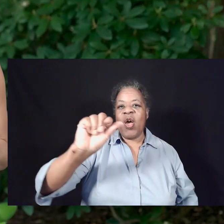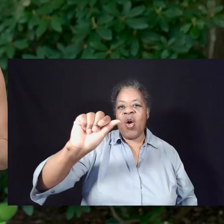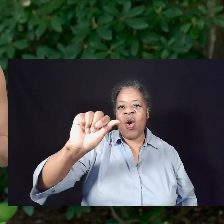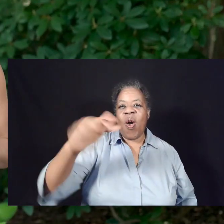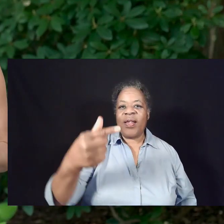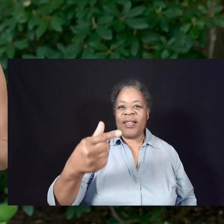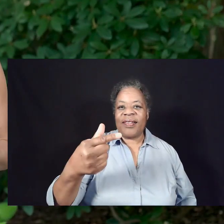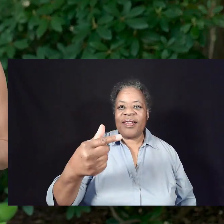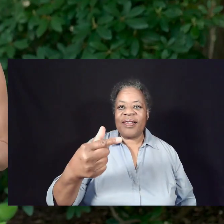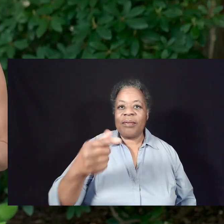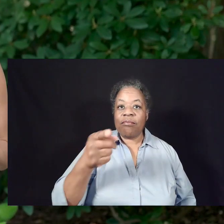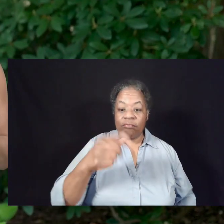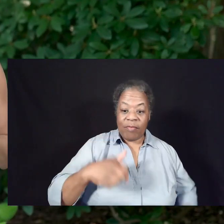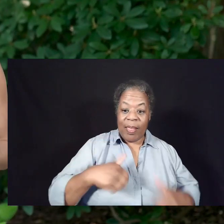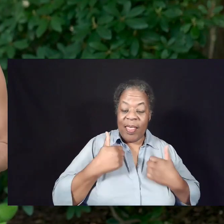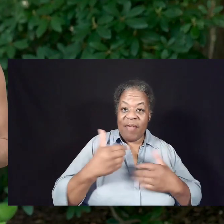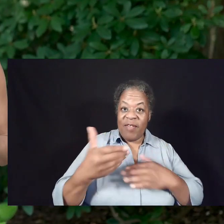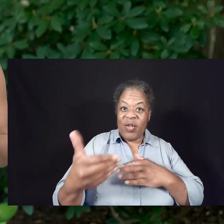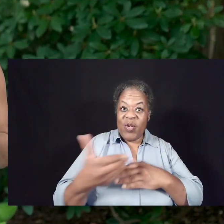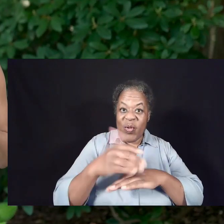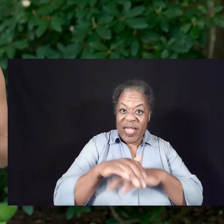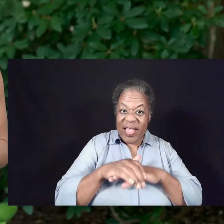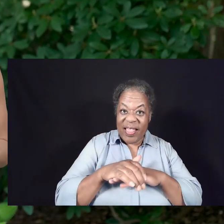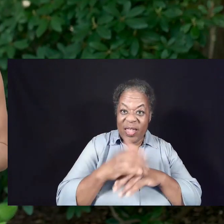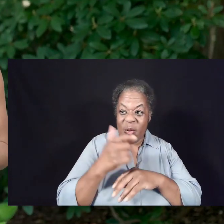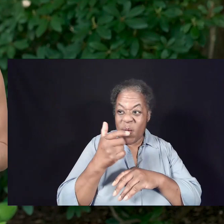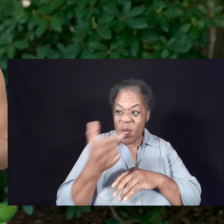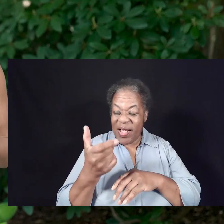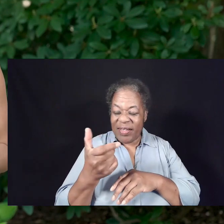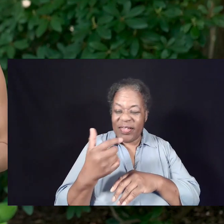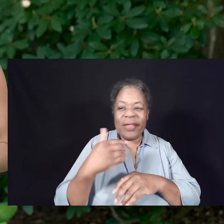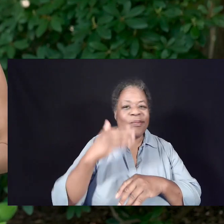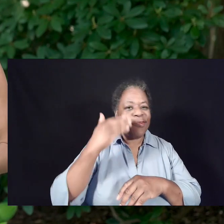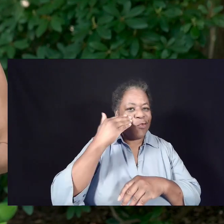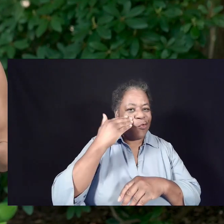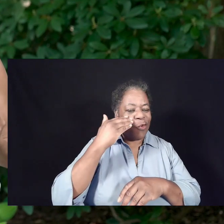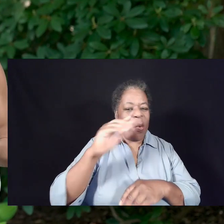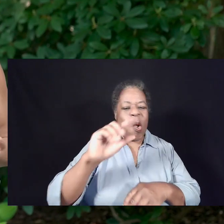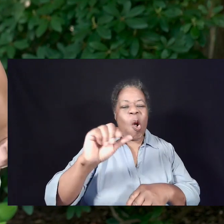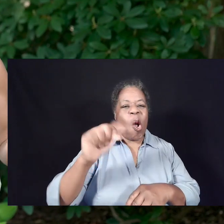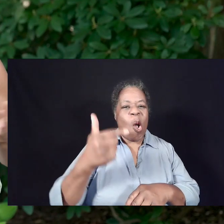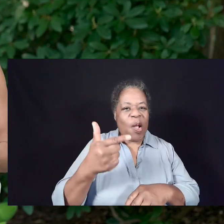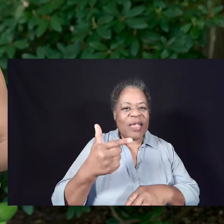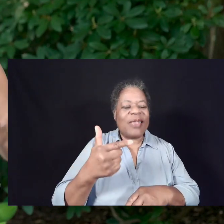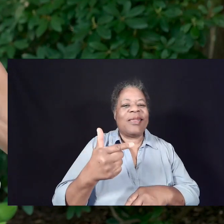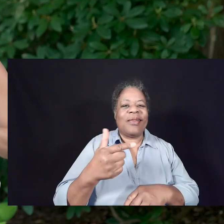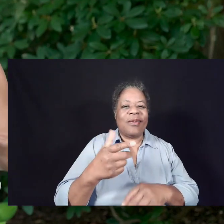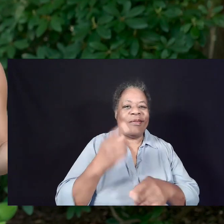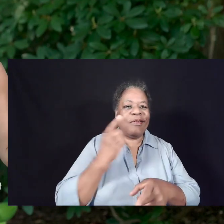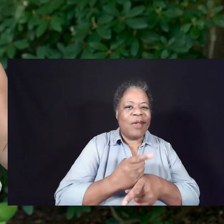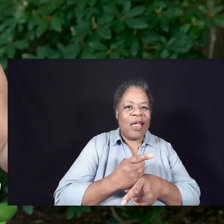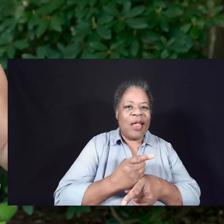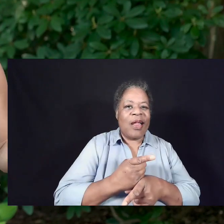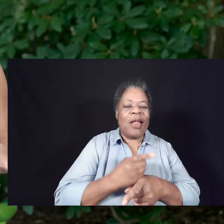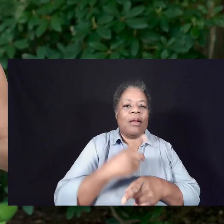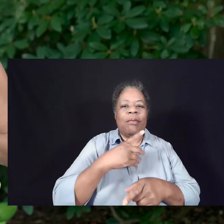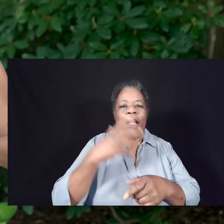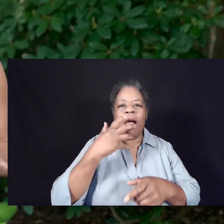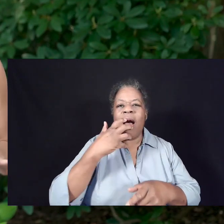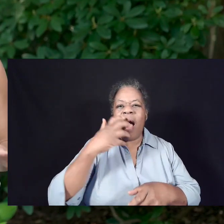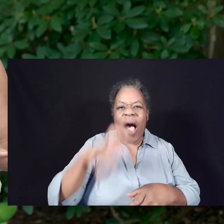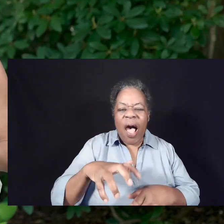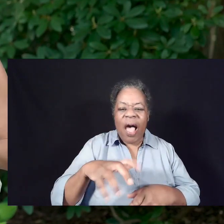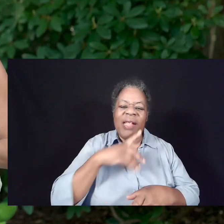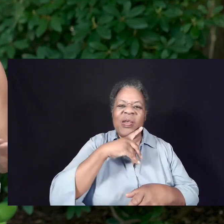in New England and watching this, you know just how August-ish it has been. Hot, dry, no rain.